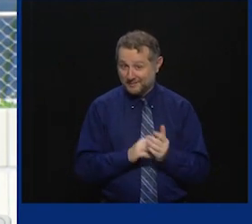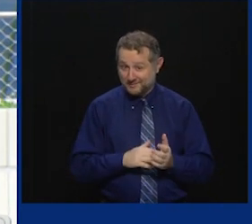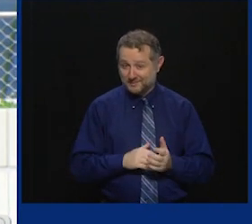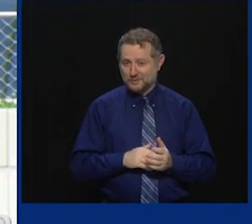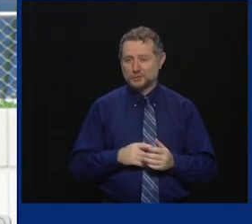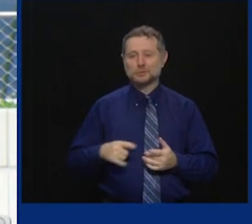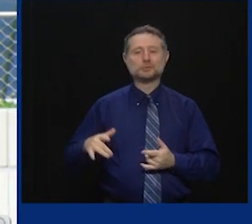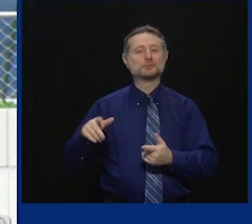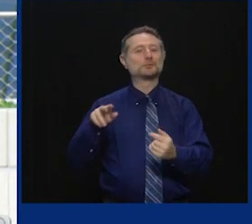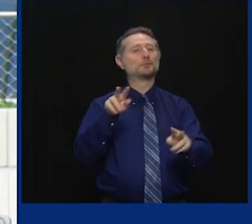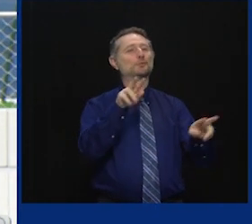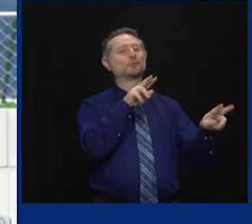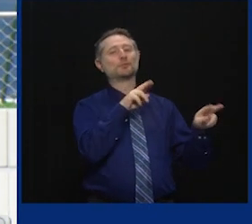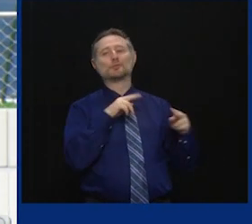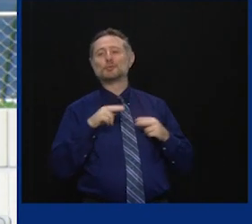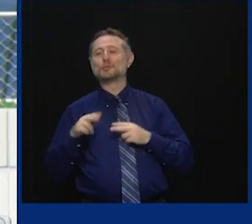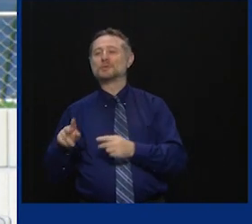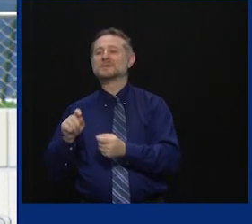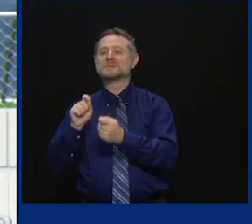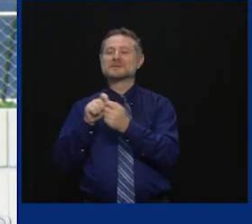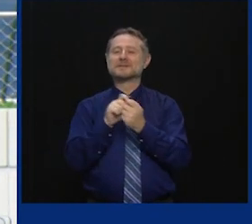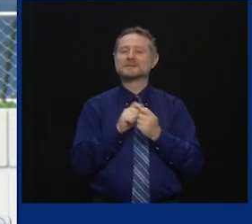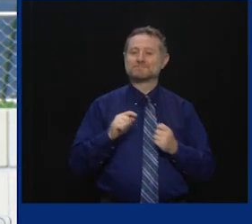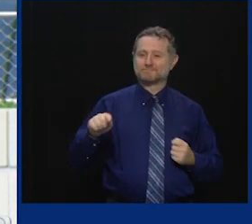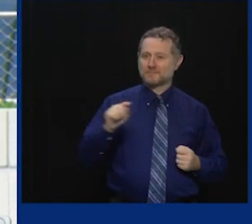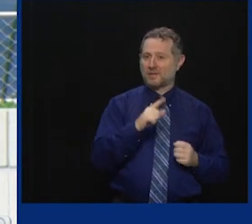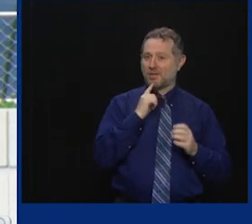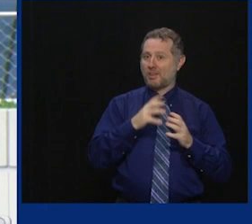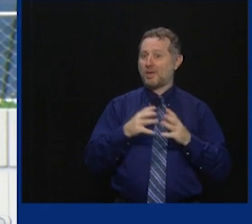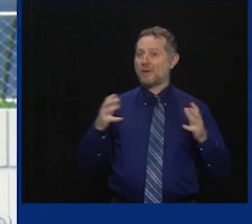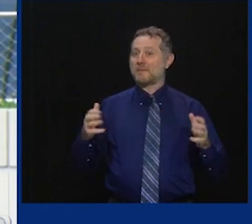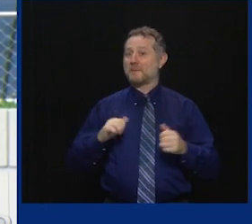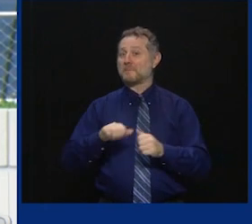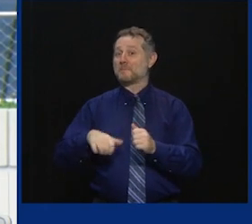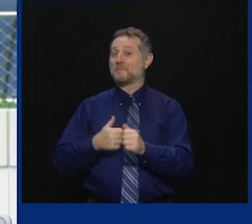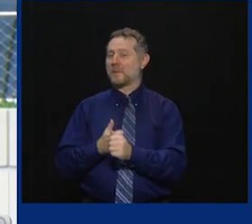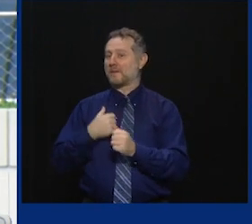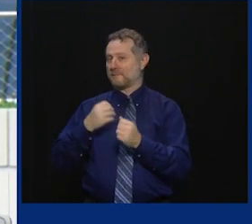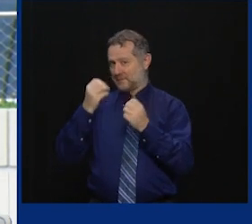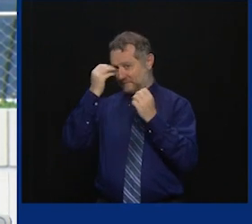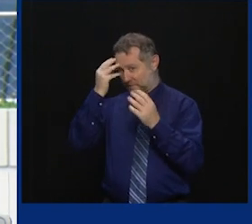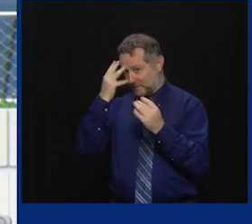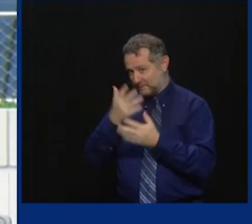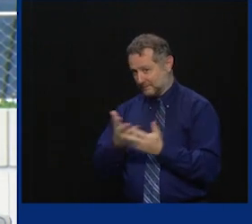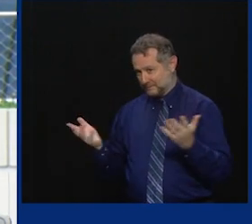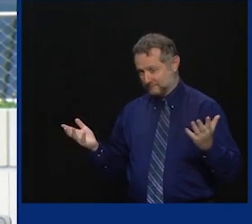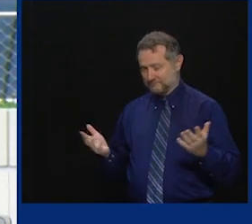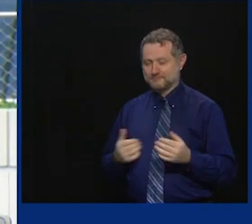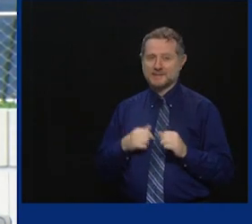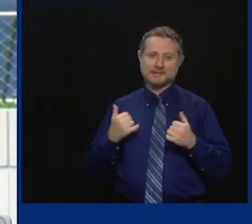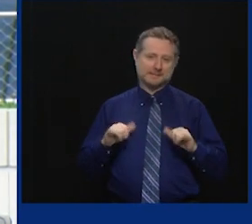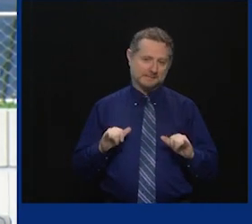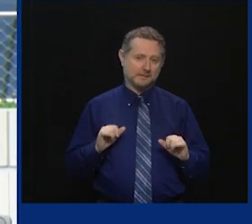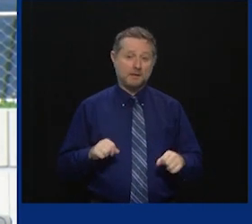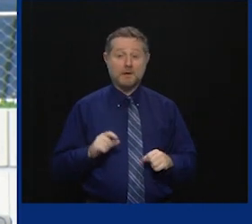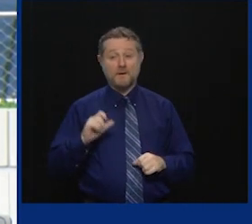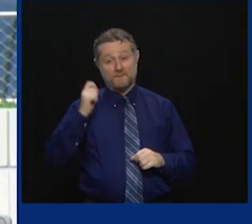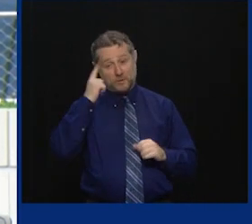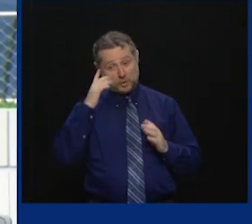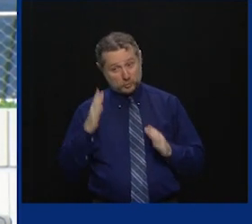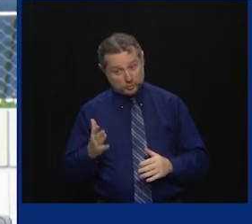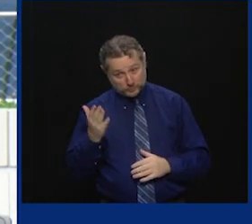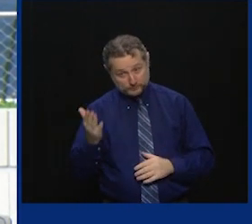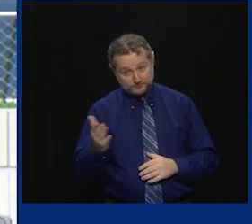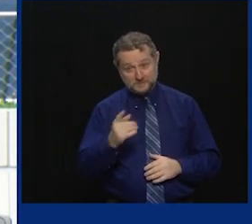can talk the details through with you, because there's a lot behind this that you haven't yet seen. You know, Governor, when you were talking about growing up